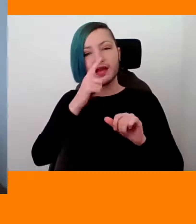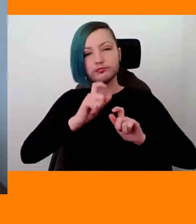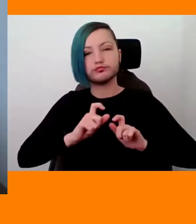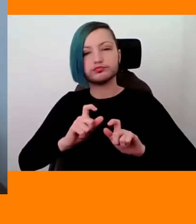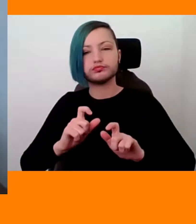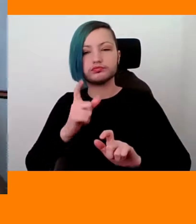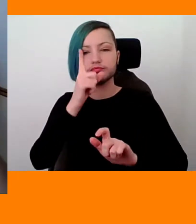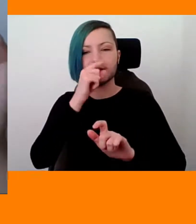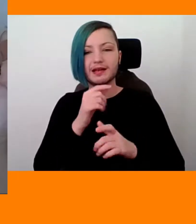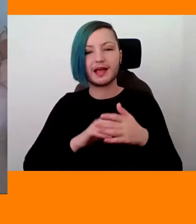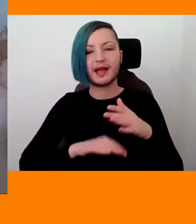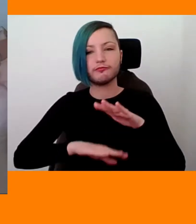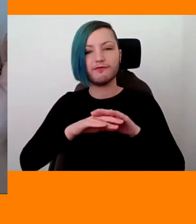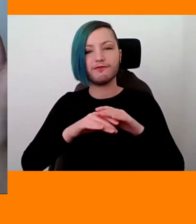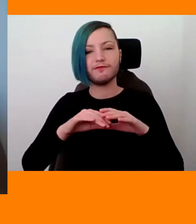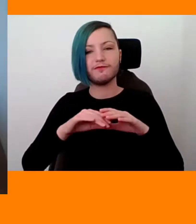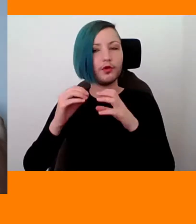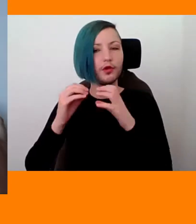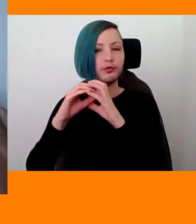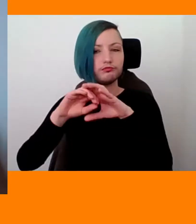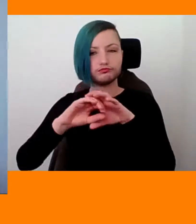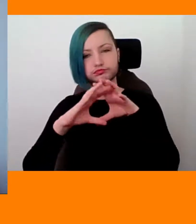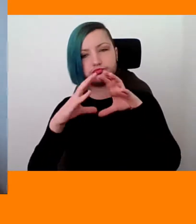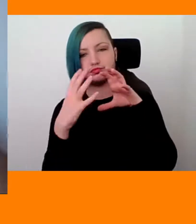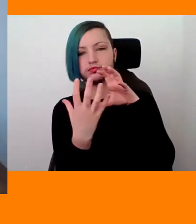around and you'll have a finished piece.